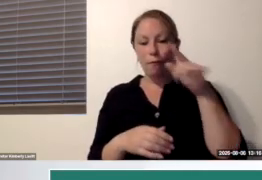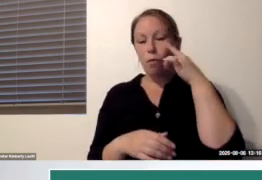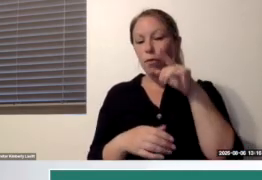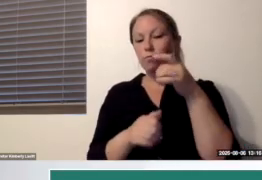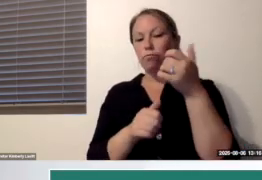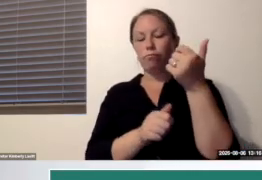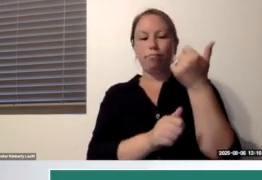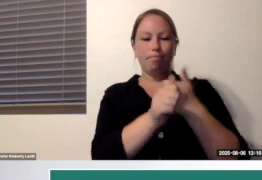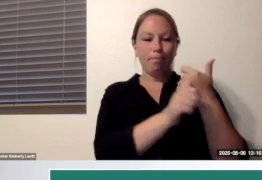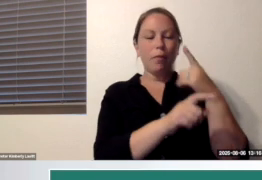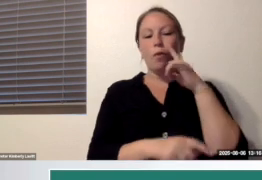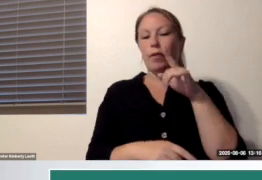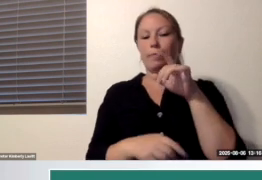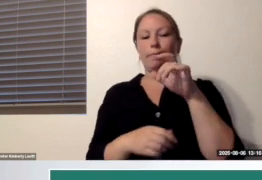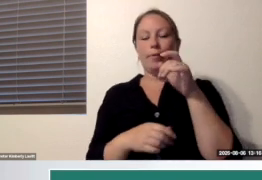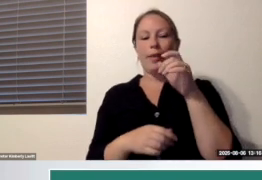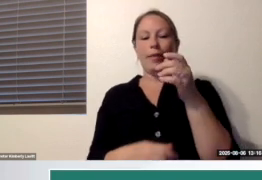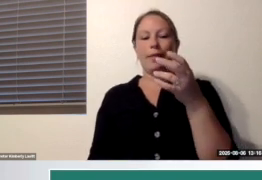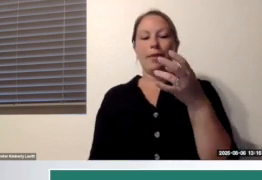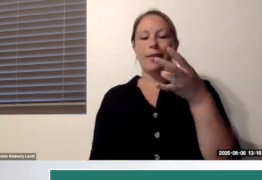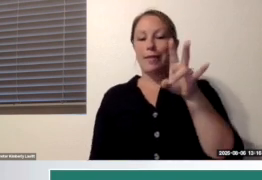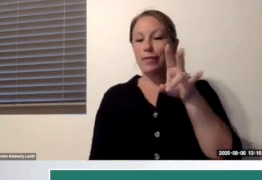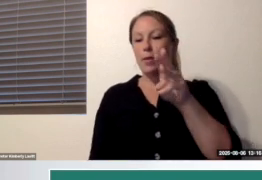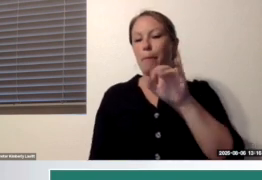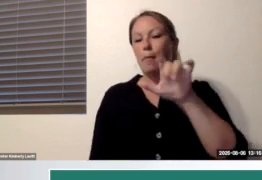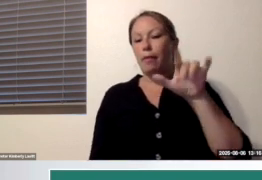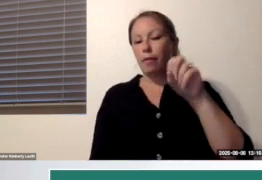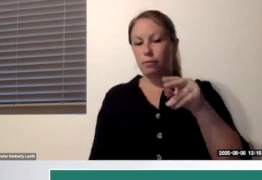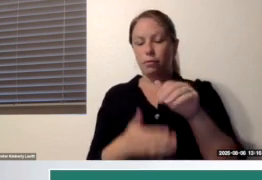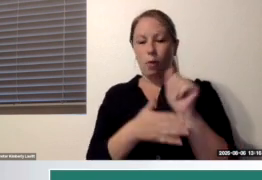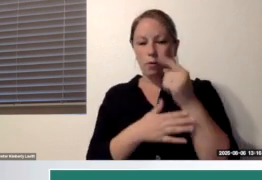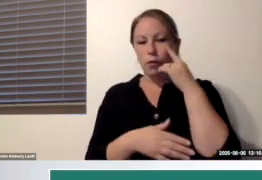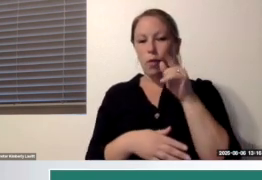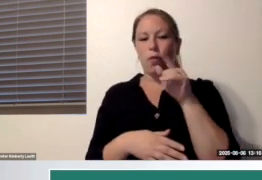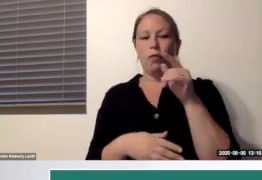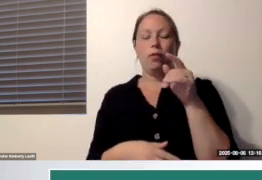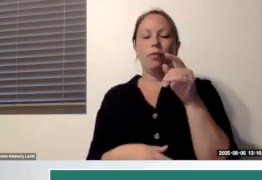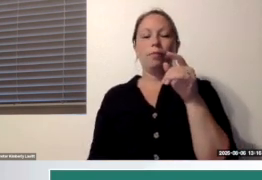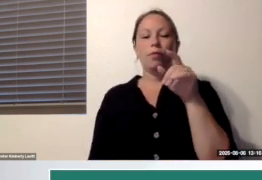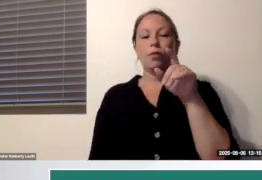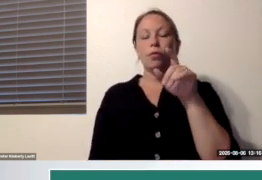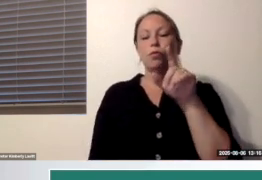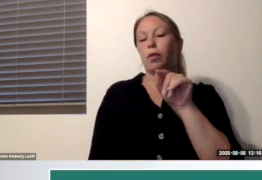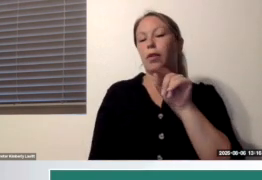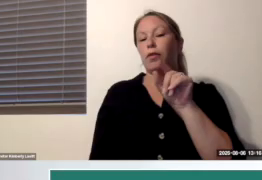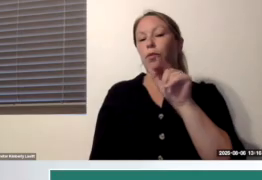an additional $17 million for the regional Clean Cars for All programs from fiscal year 2024-25